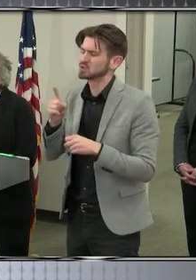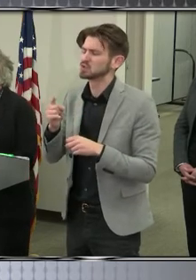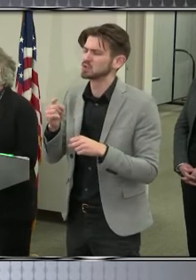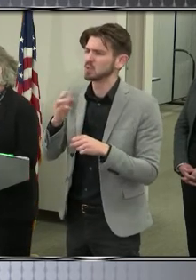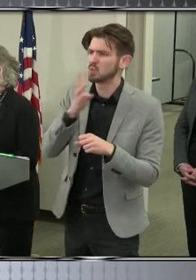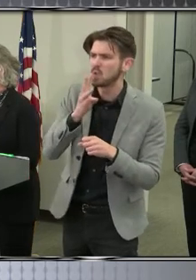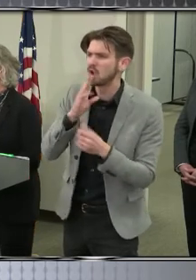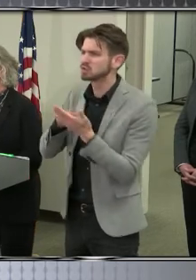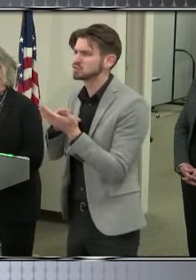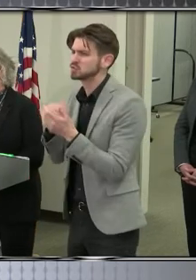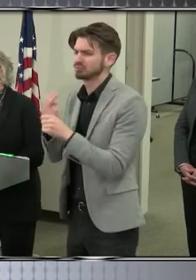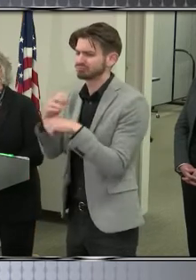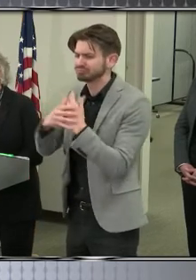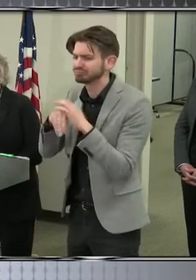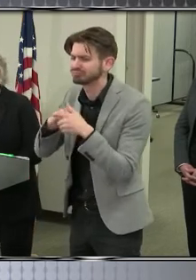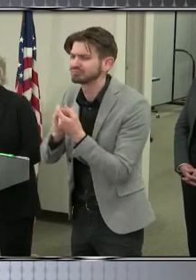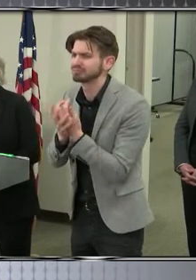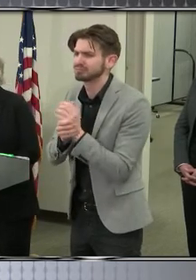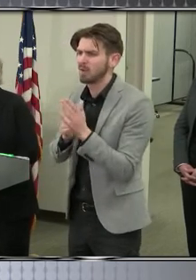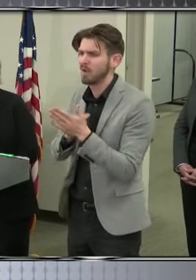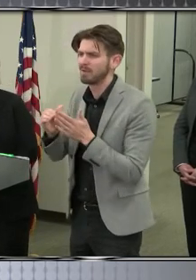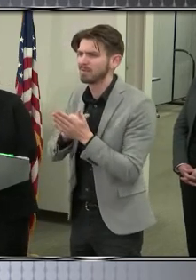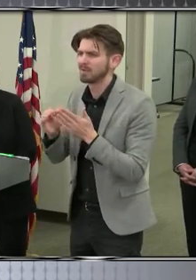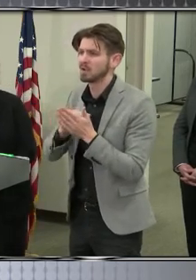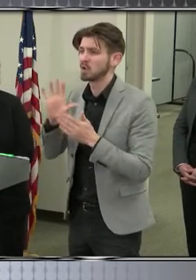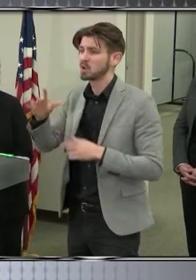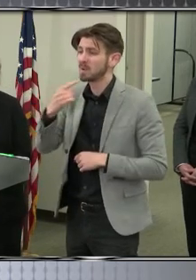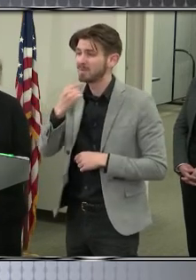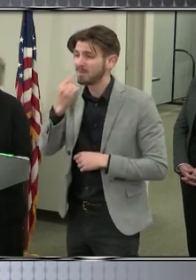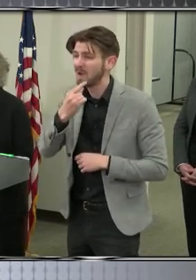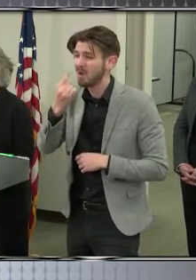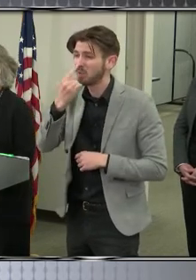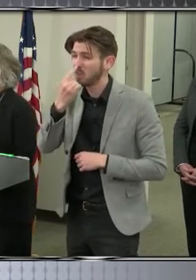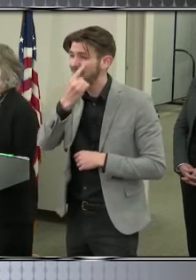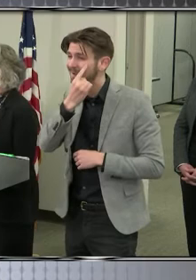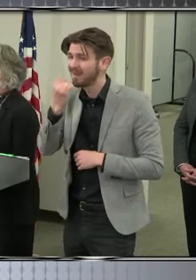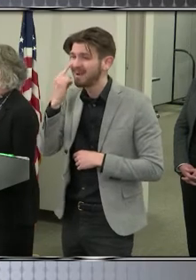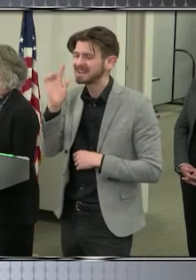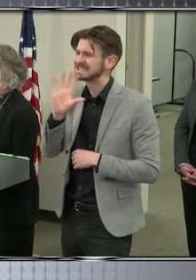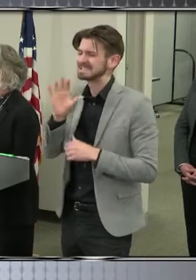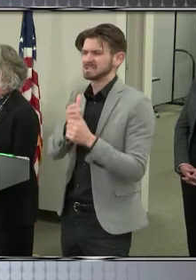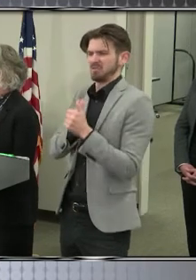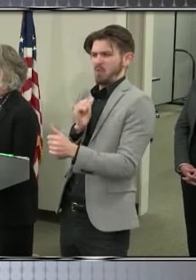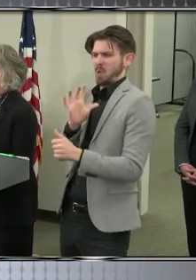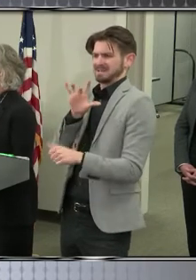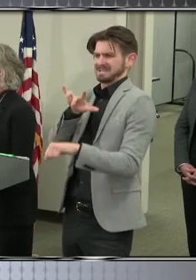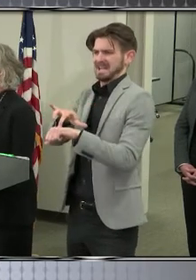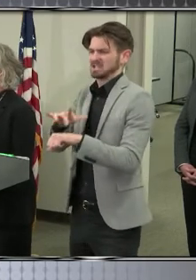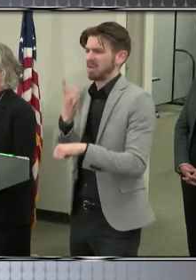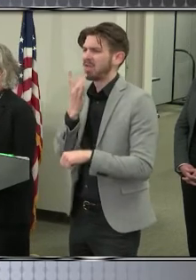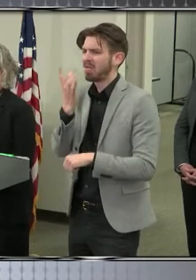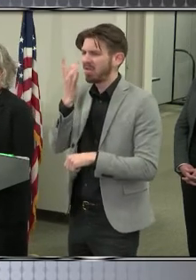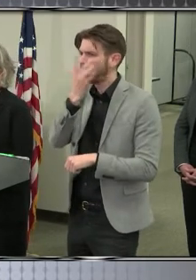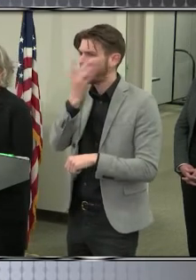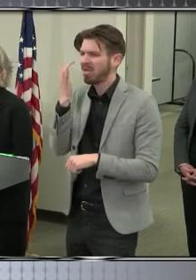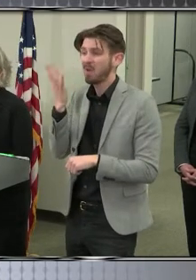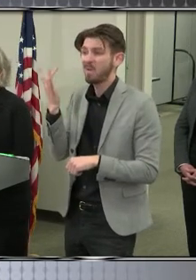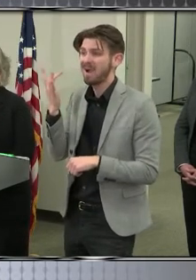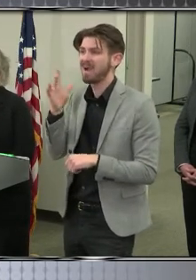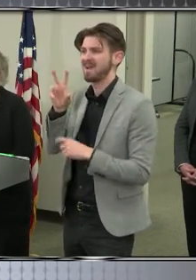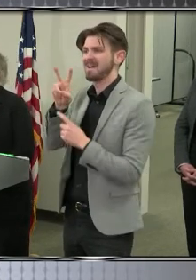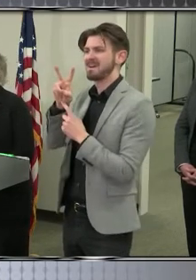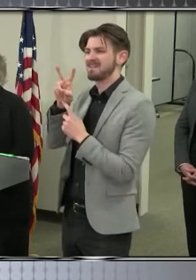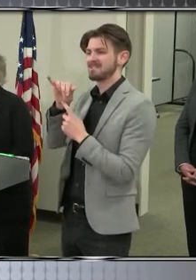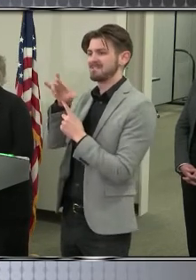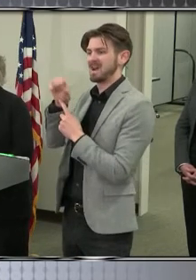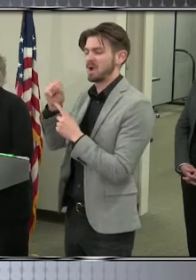also avoid touching your nose, your mouth, or your eyes, as this is where you would pick up and allow the virus